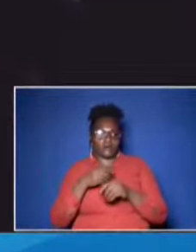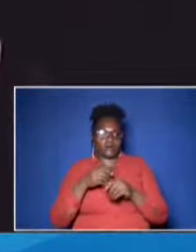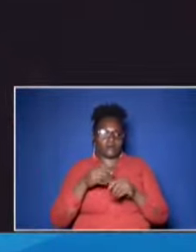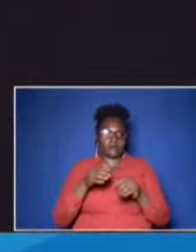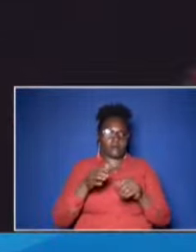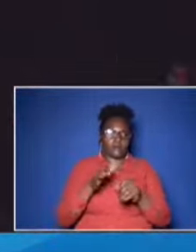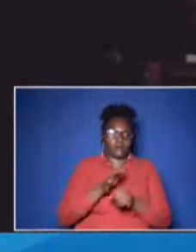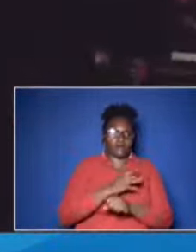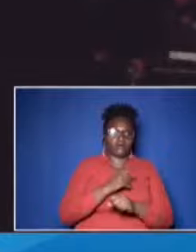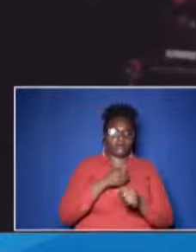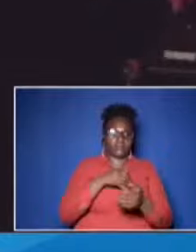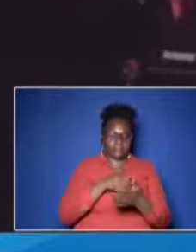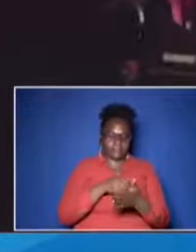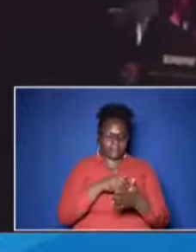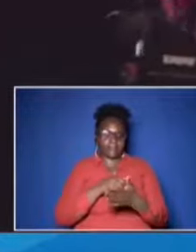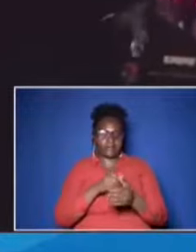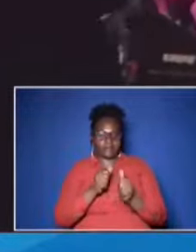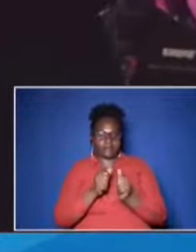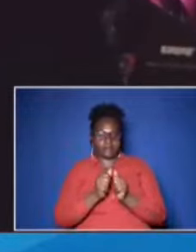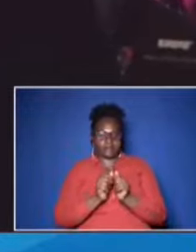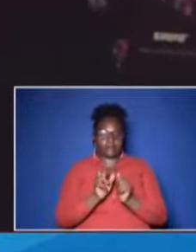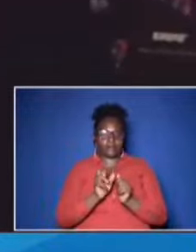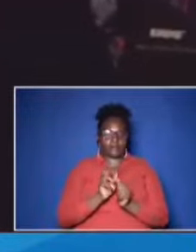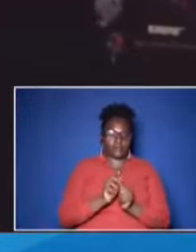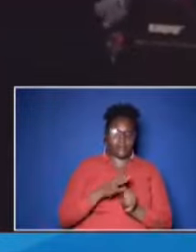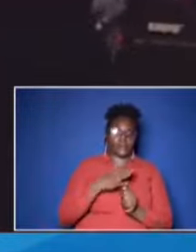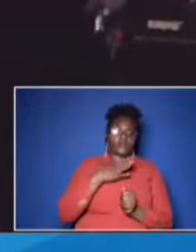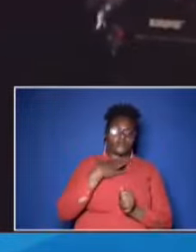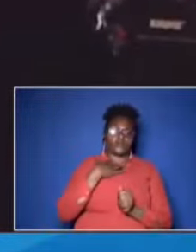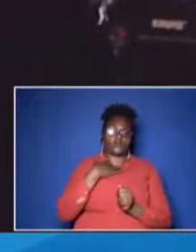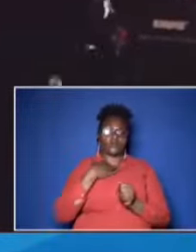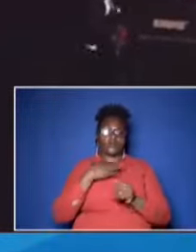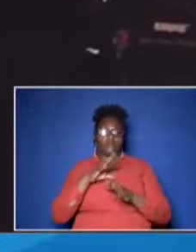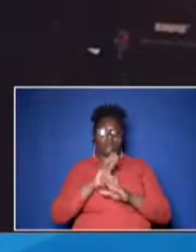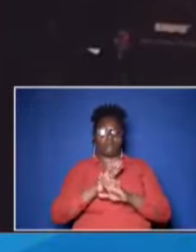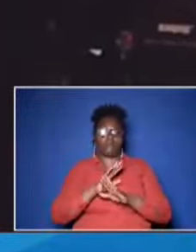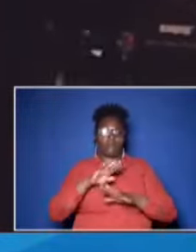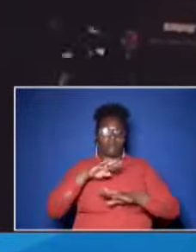Jo hands I want